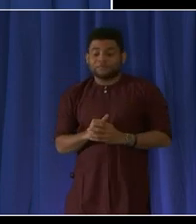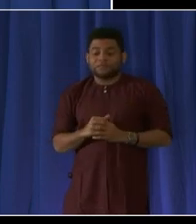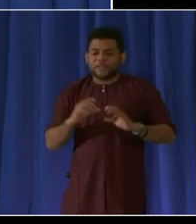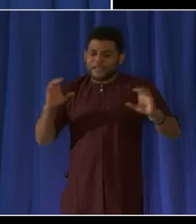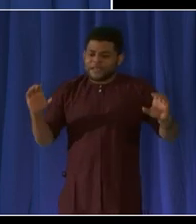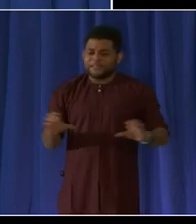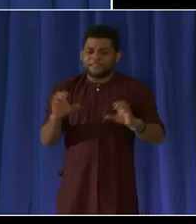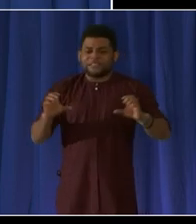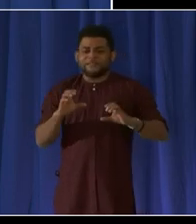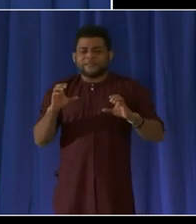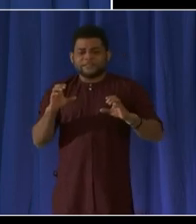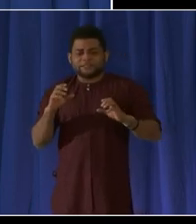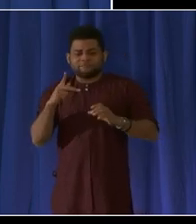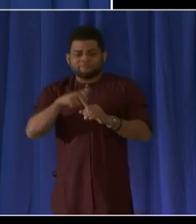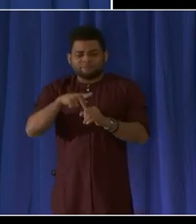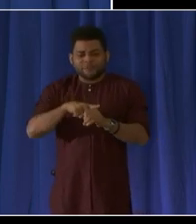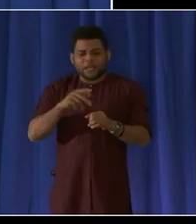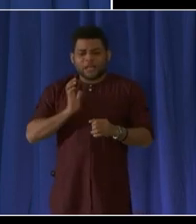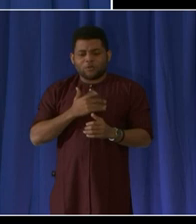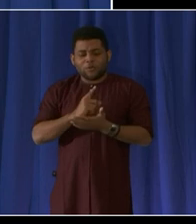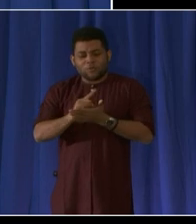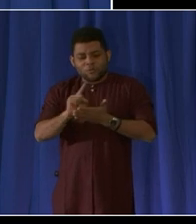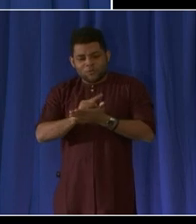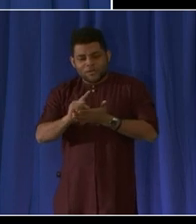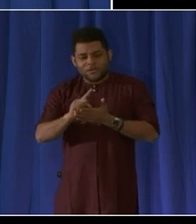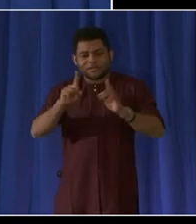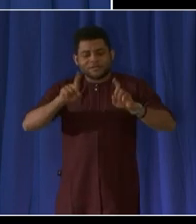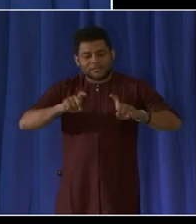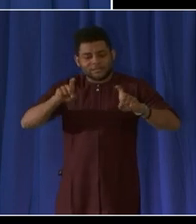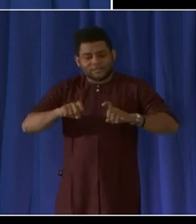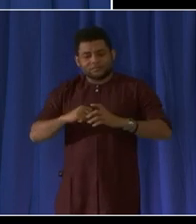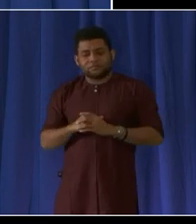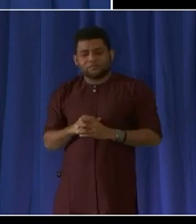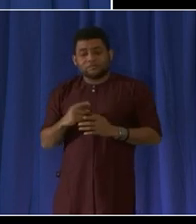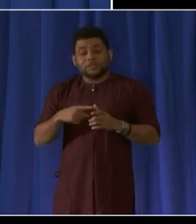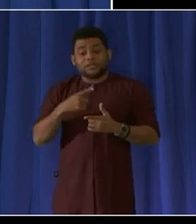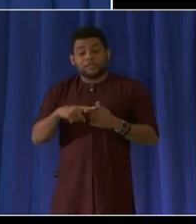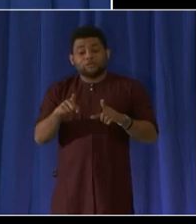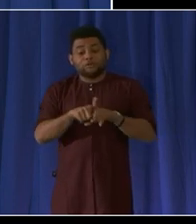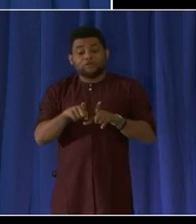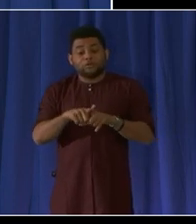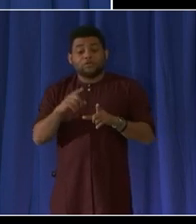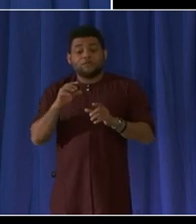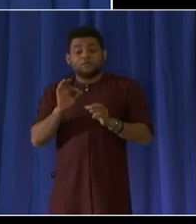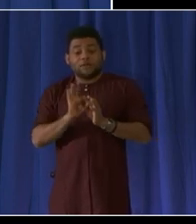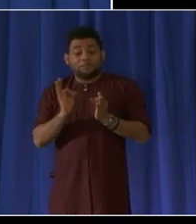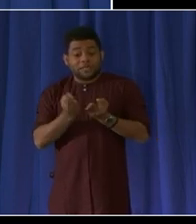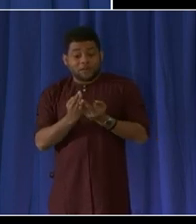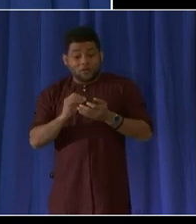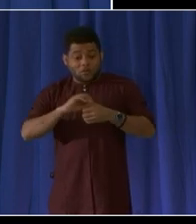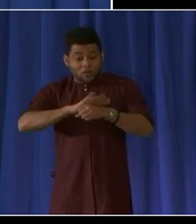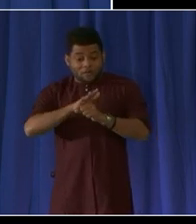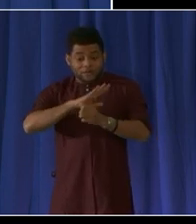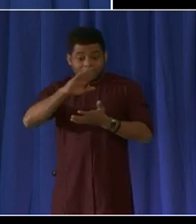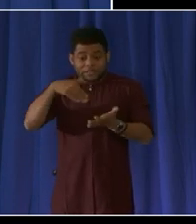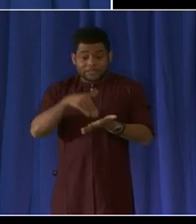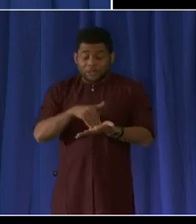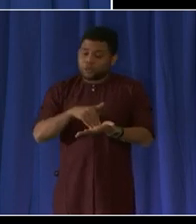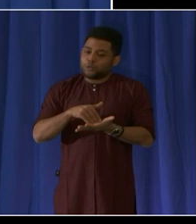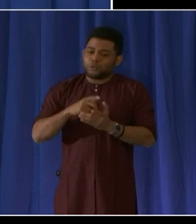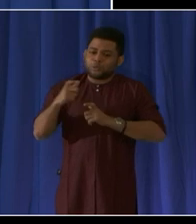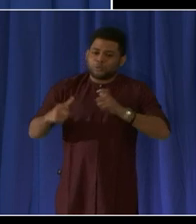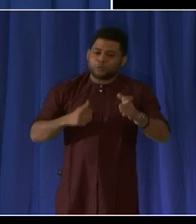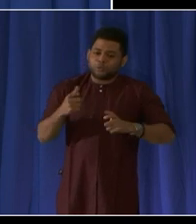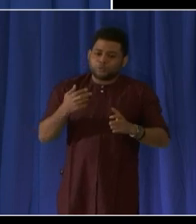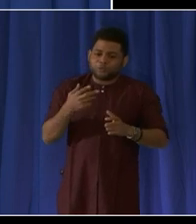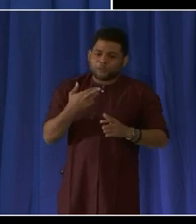actively participate in our weekly testing protocols. And then reminder to families that our COVID centers are a resource